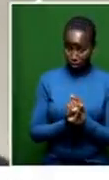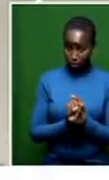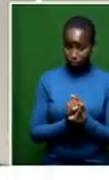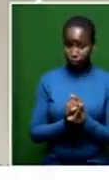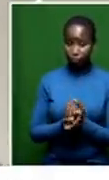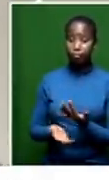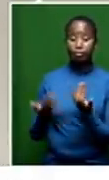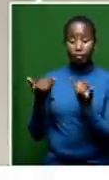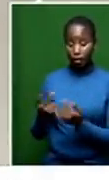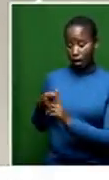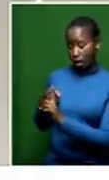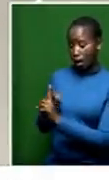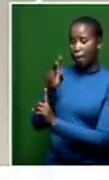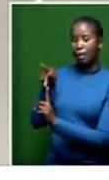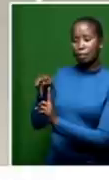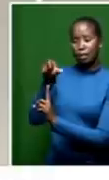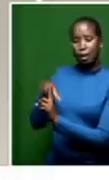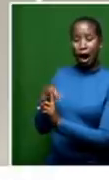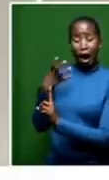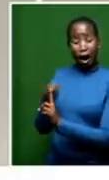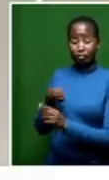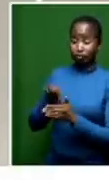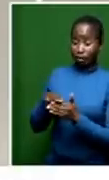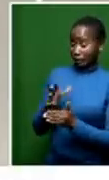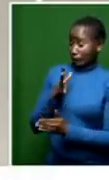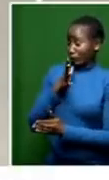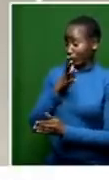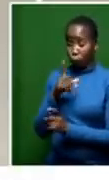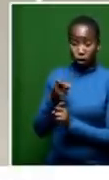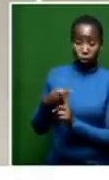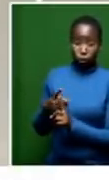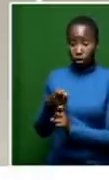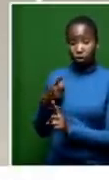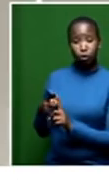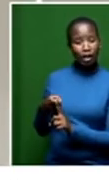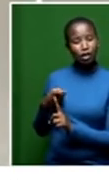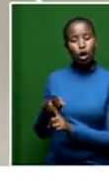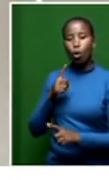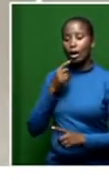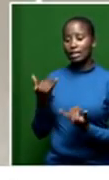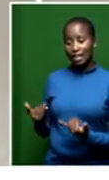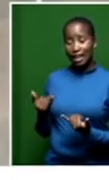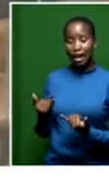a half a dozen reasons that she is, in this case, not appealing,